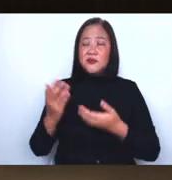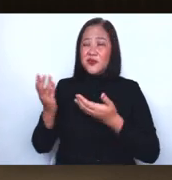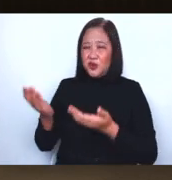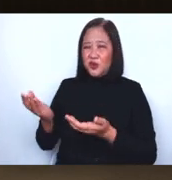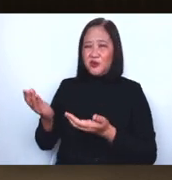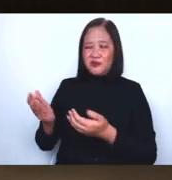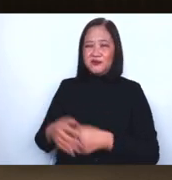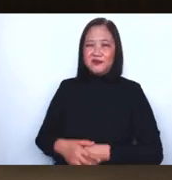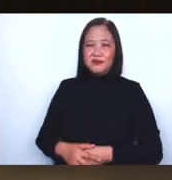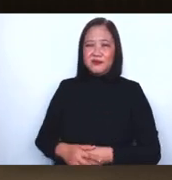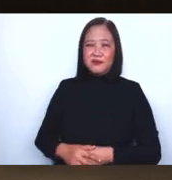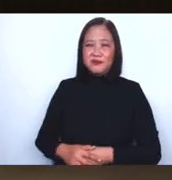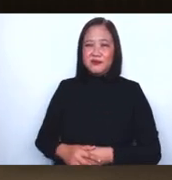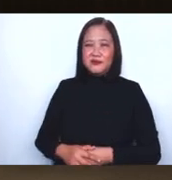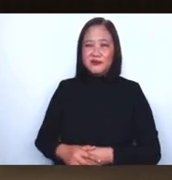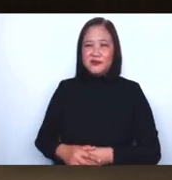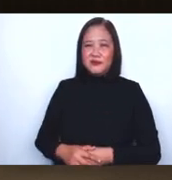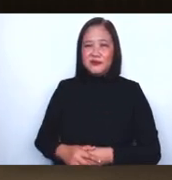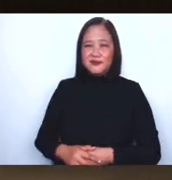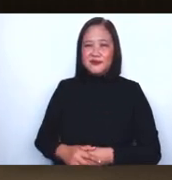So...